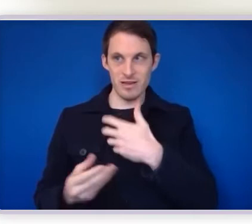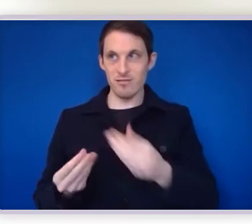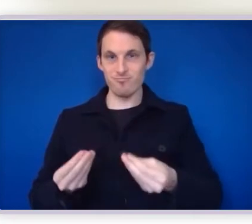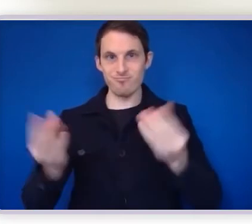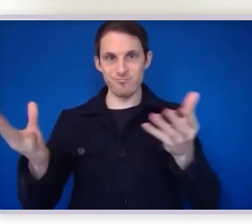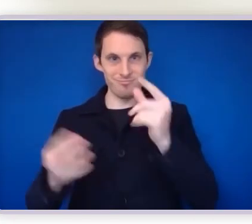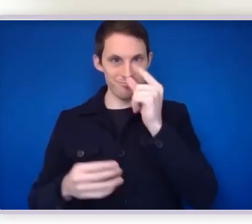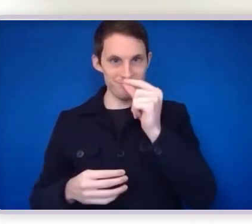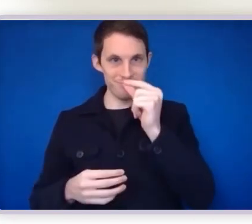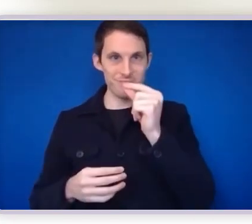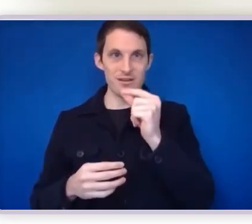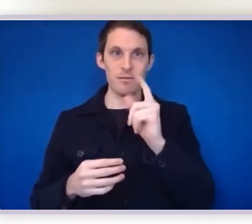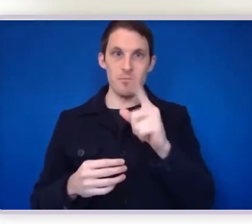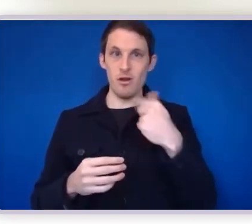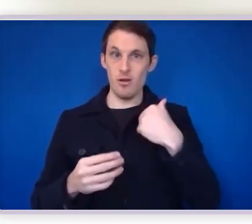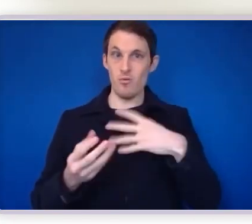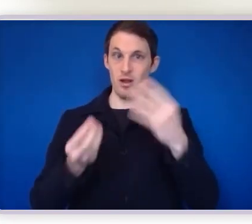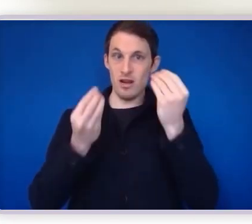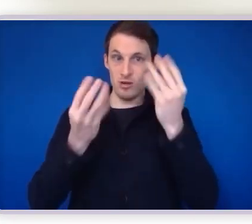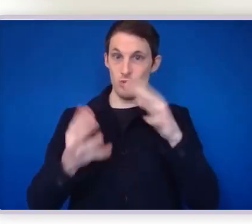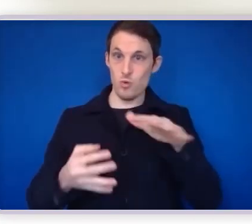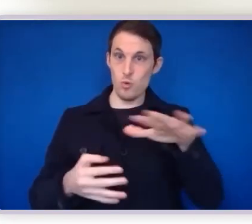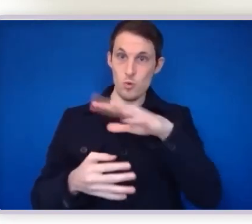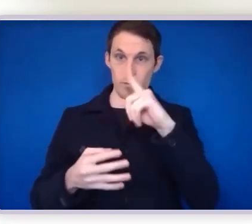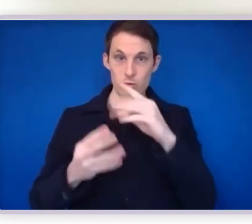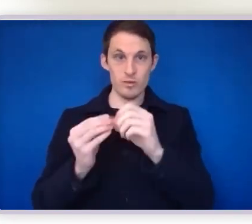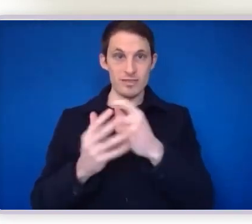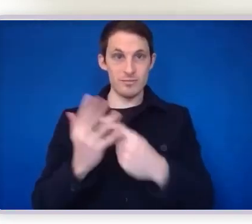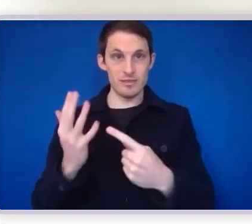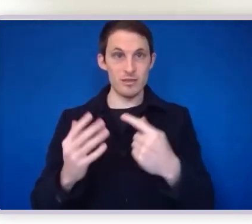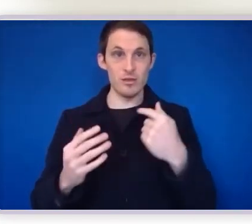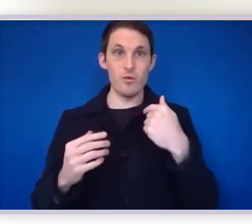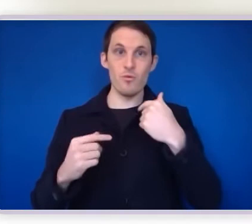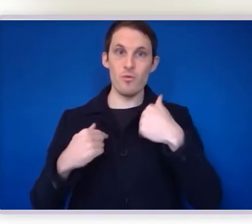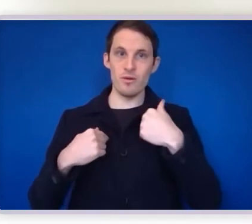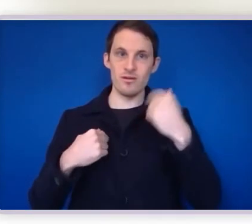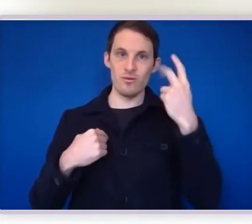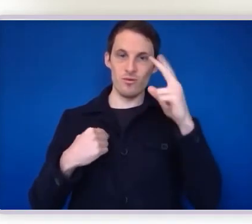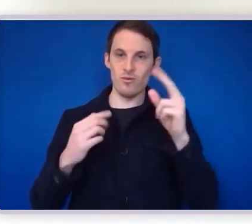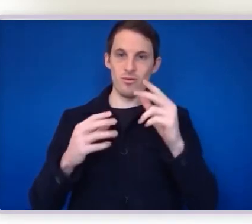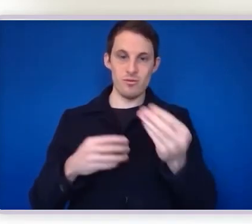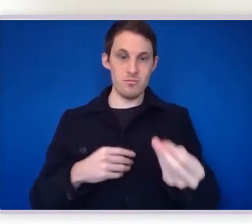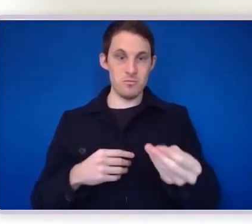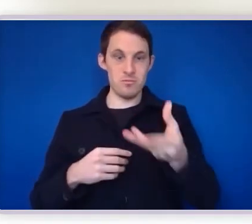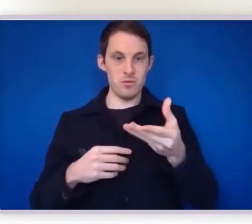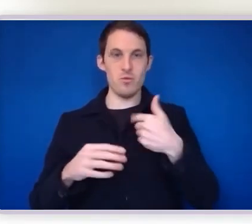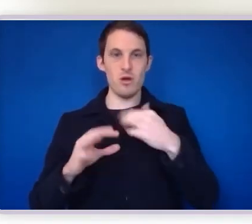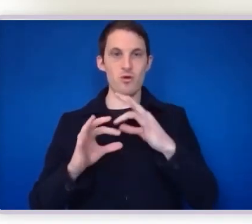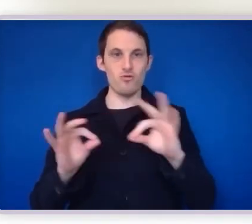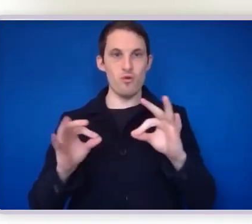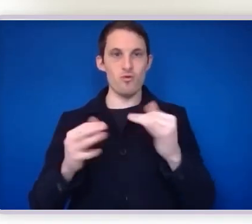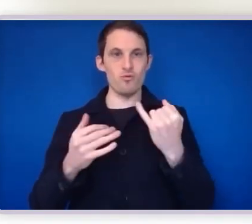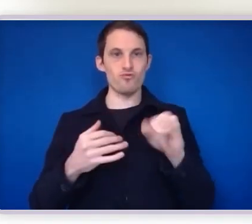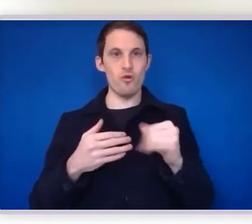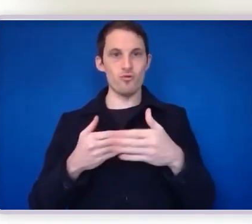people with disabilities know, is that we take a no wrong door approach. We're in regular contact with the other regulators. The key other